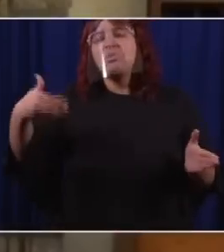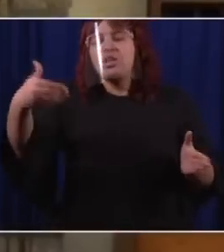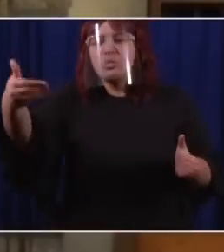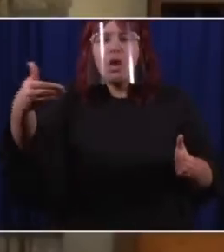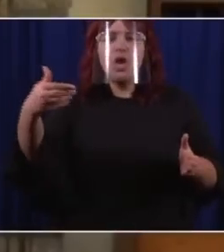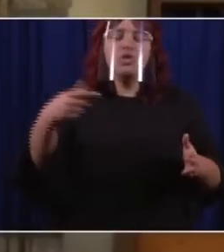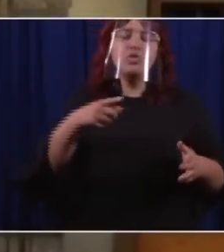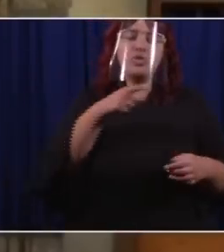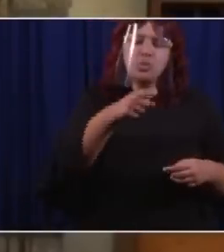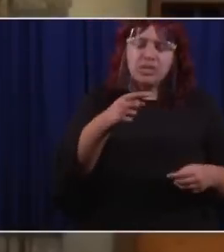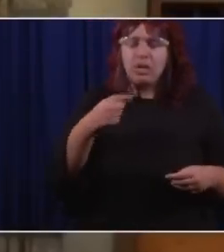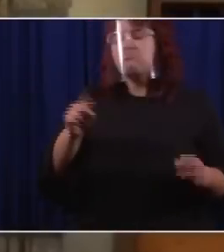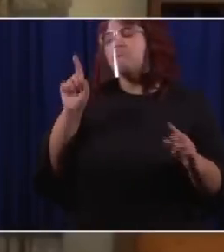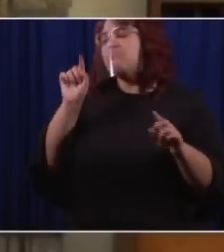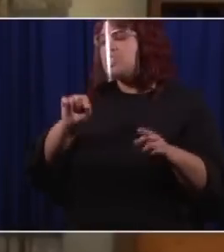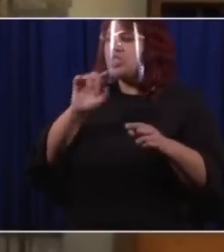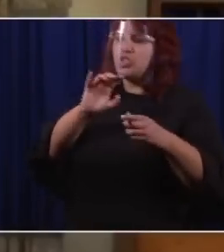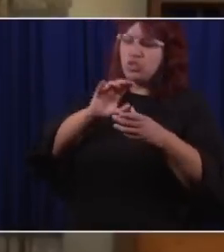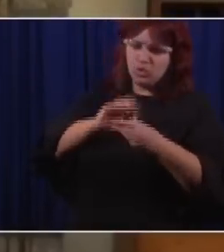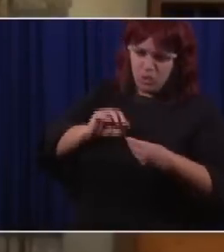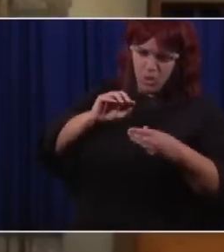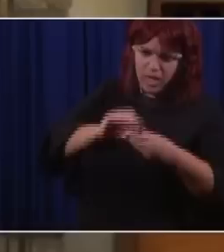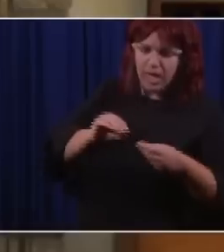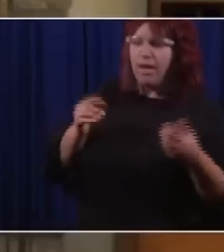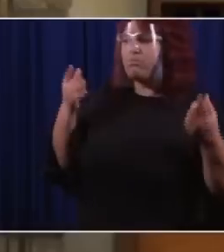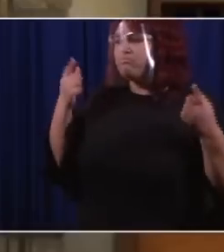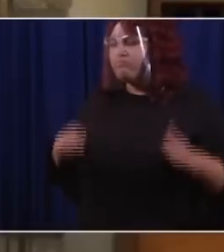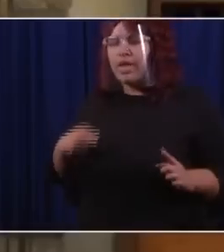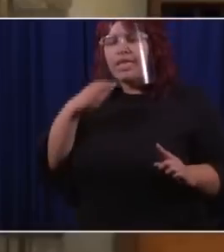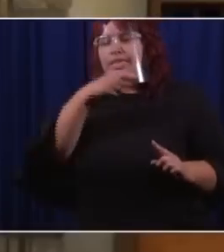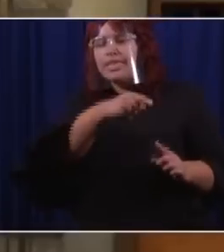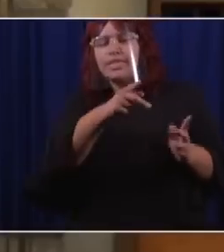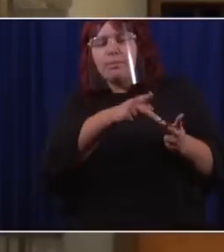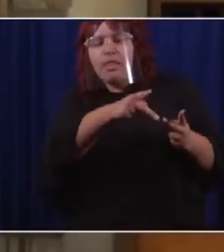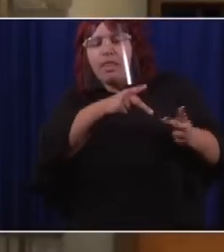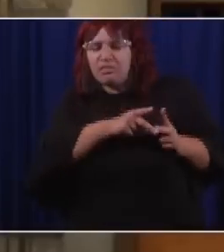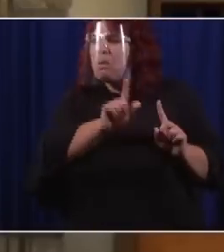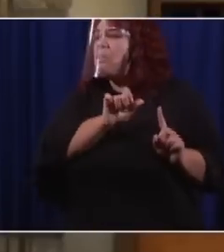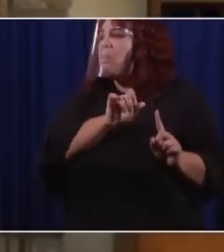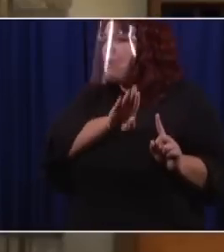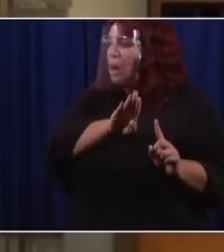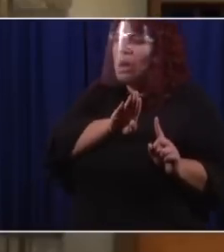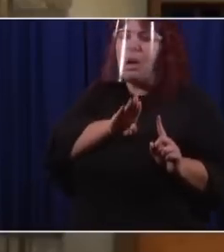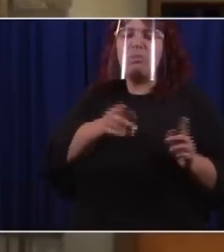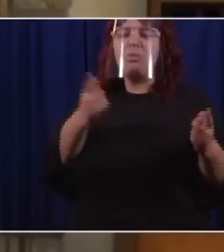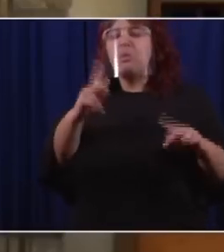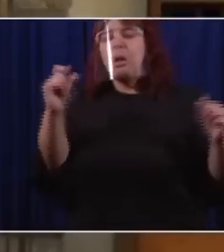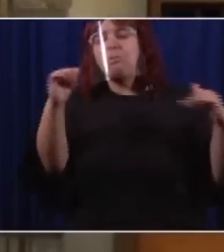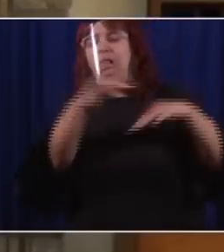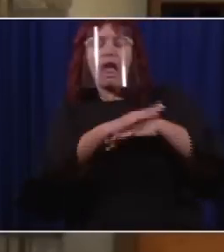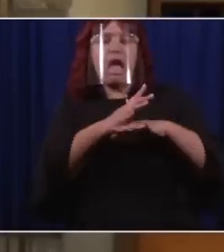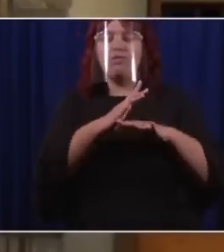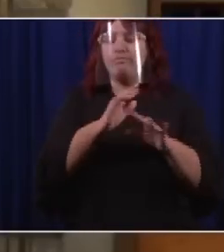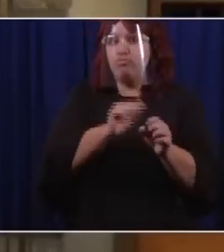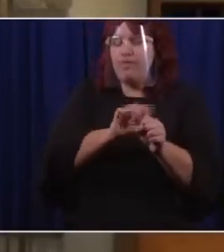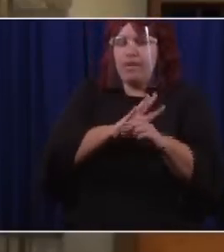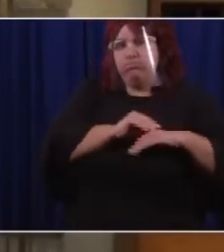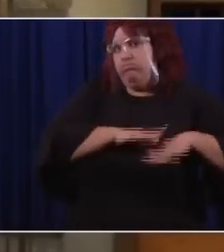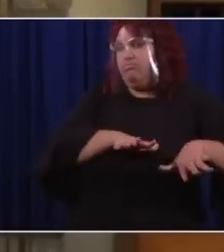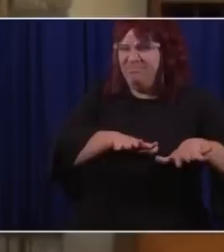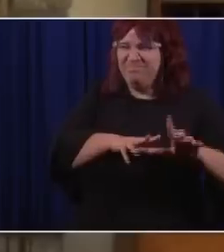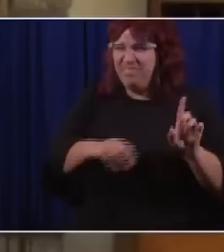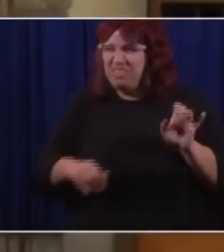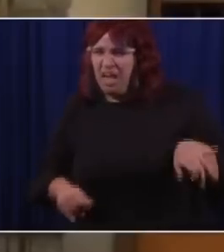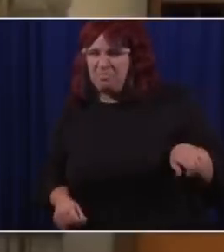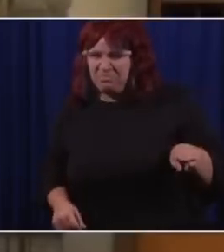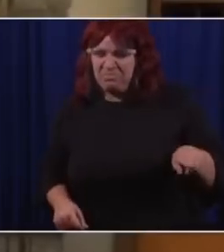about maybe an Eagles Lodge or an Elks Lodge that had an outbreak. recently, the only scenarios you give